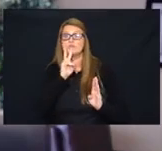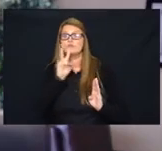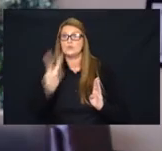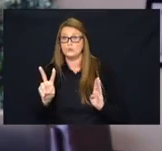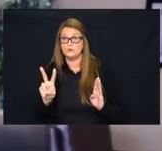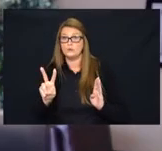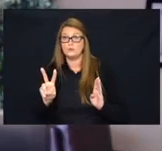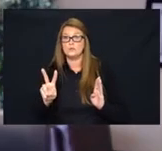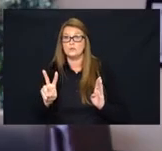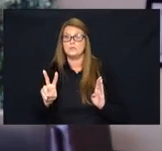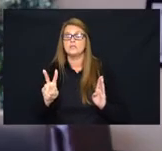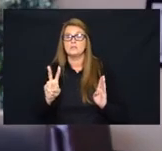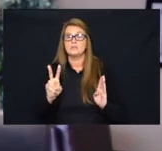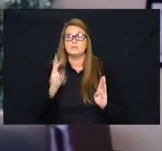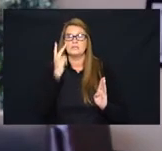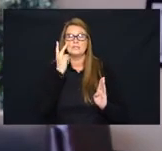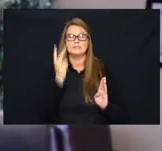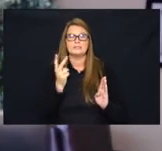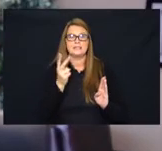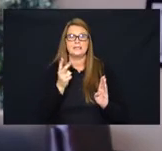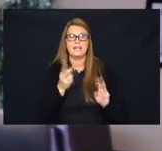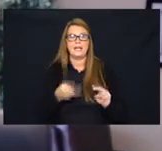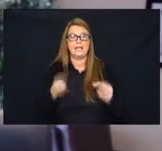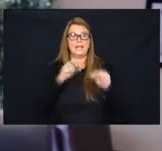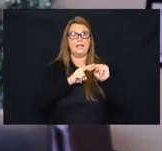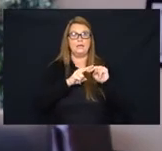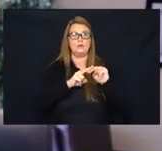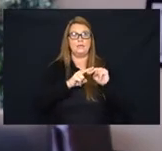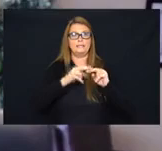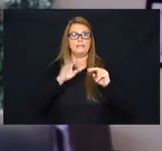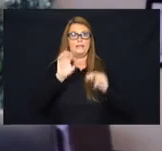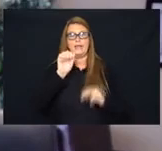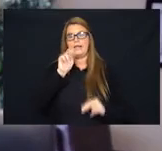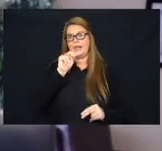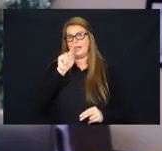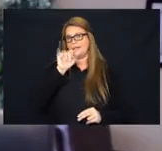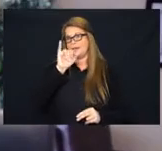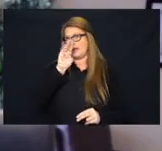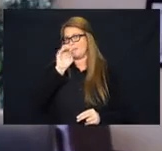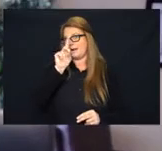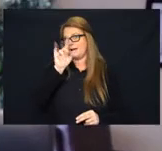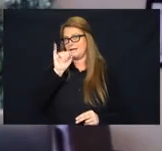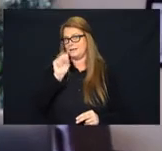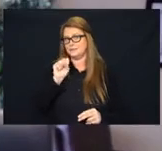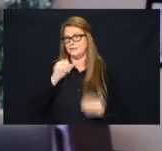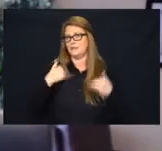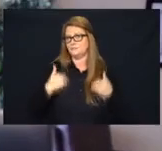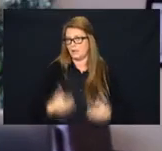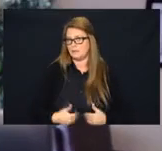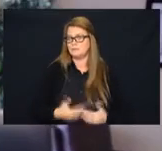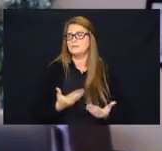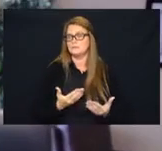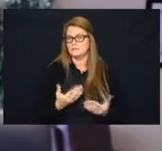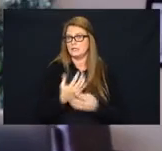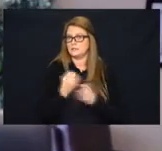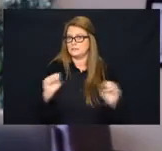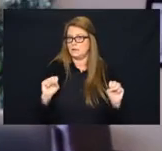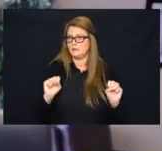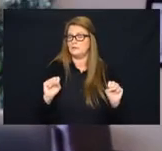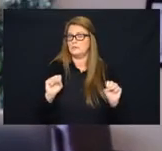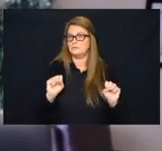2-year-olds, there has been an increase in the antibodies sufficient that there appears to be clear